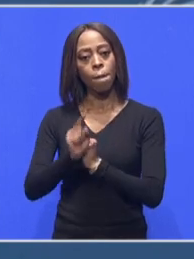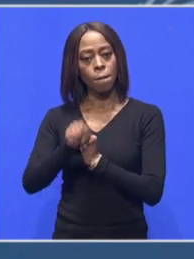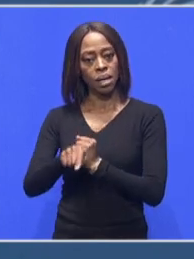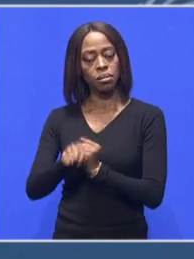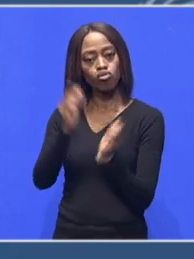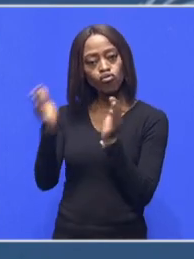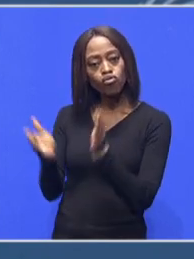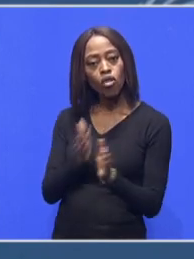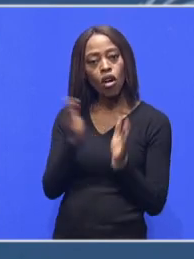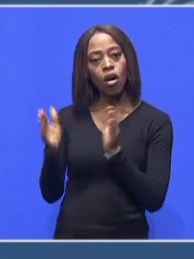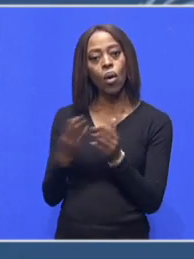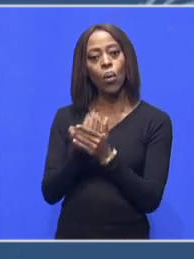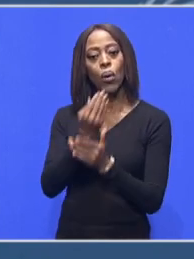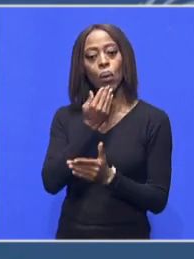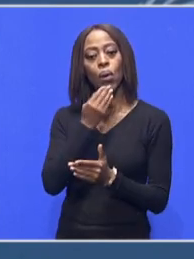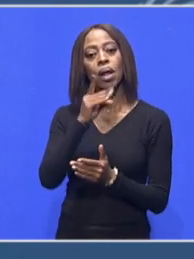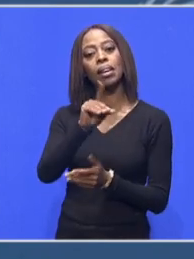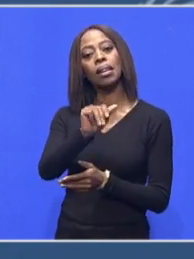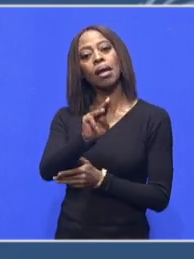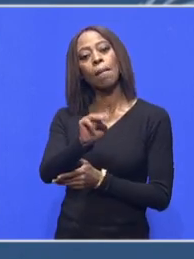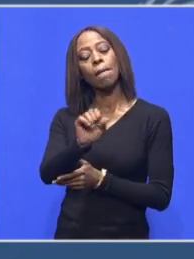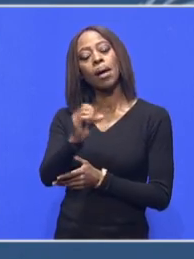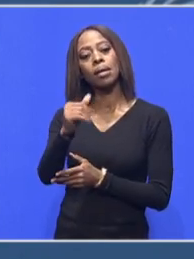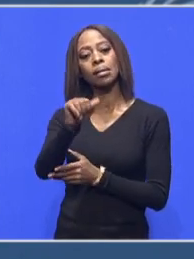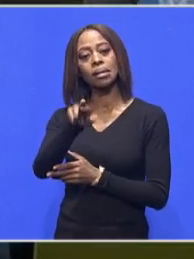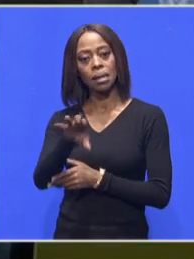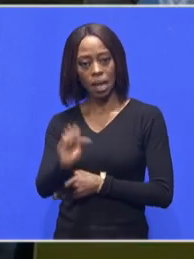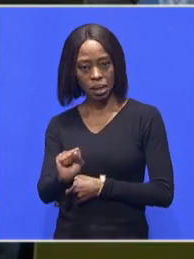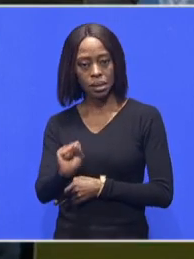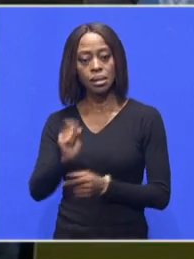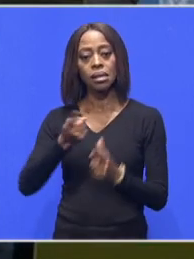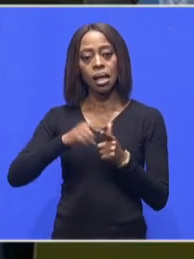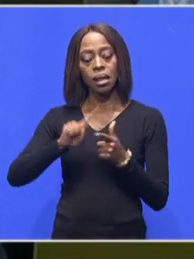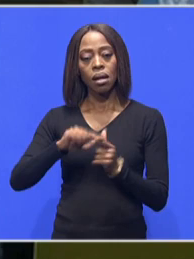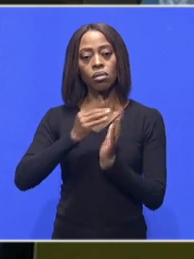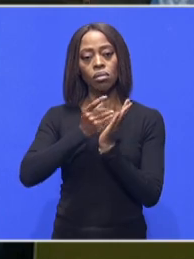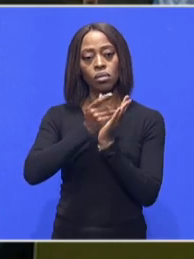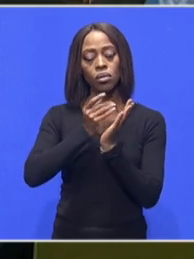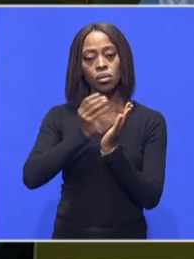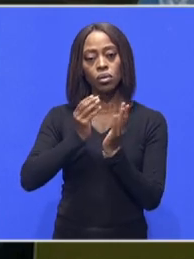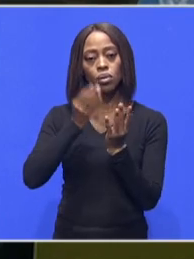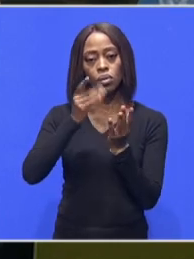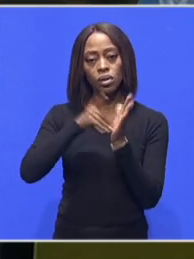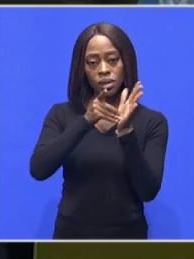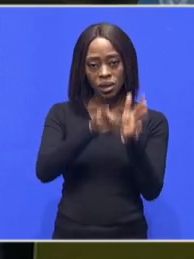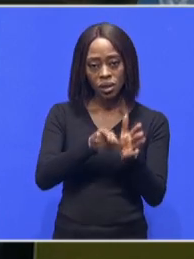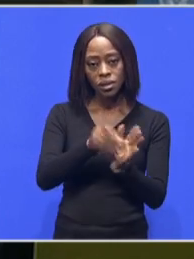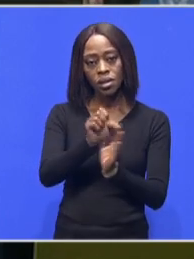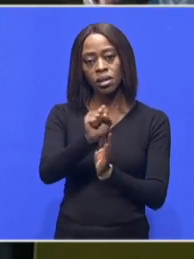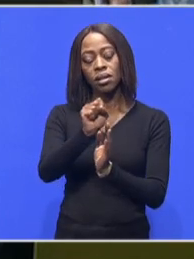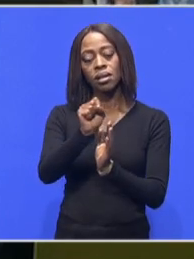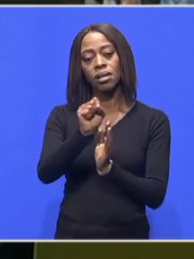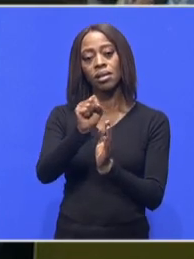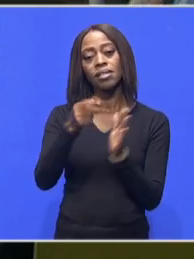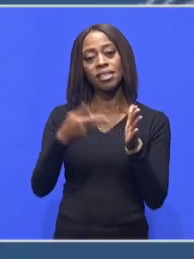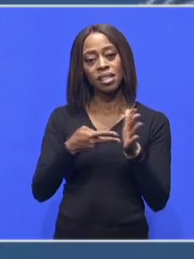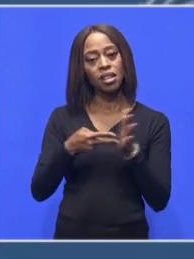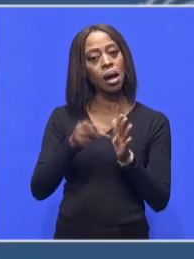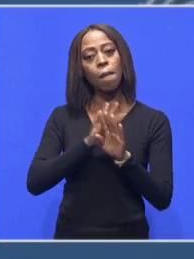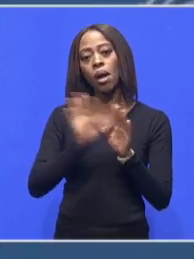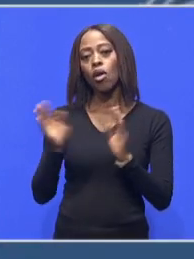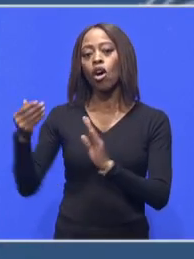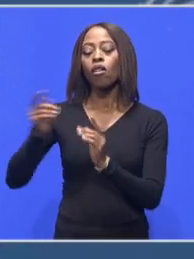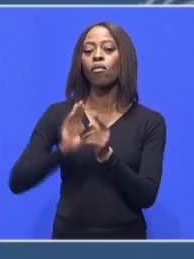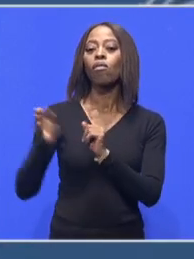coordination with Damascus and delivered from within Syria and not across the Turkish border.